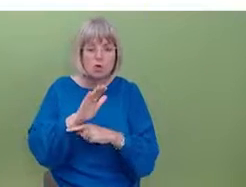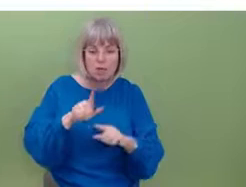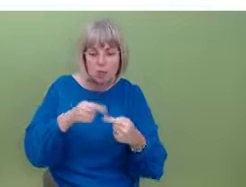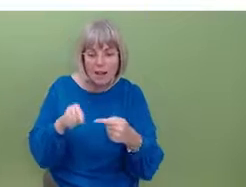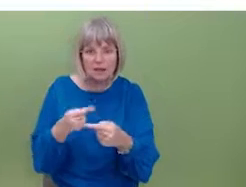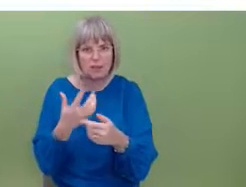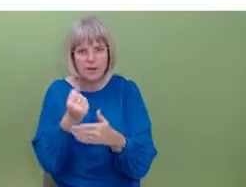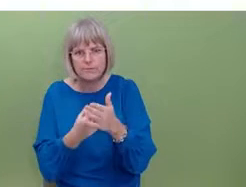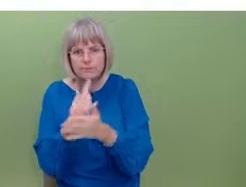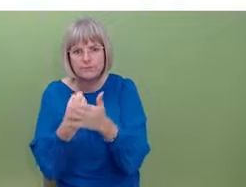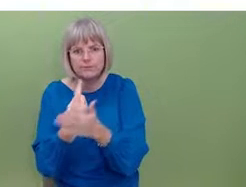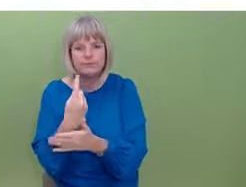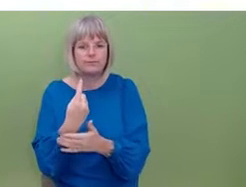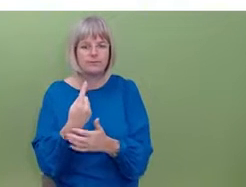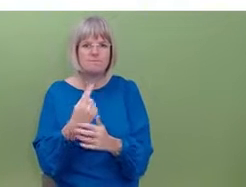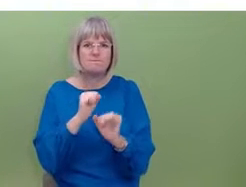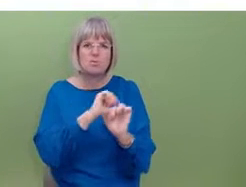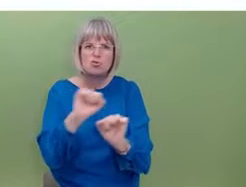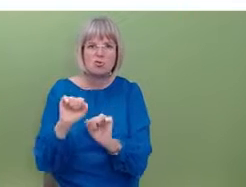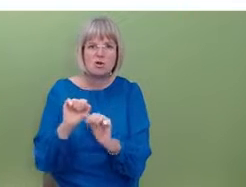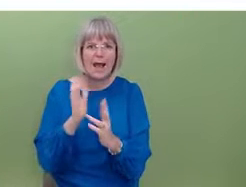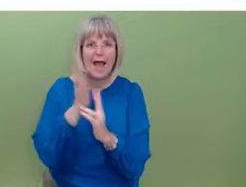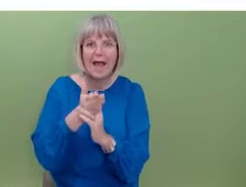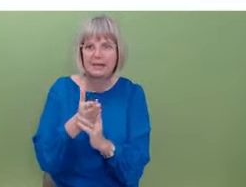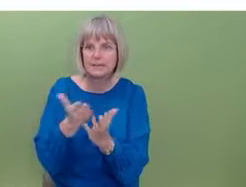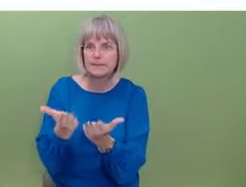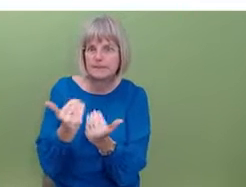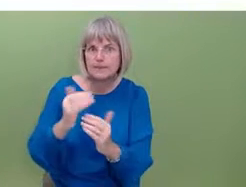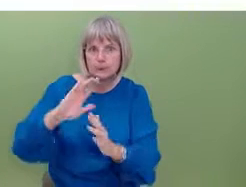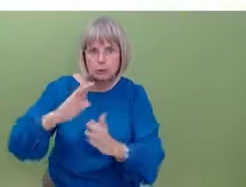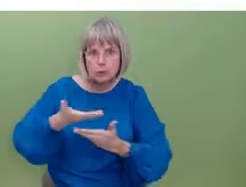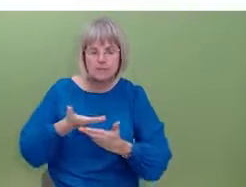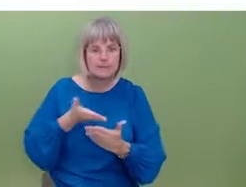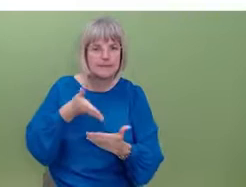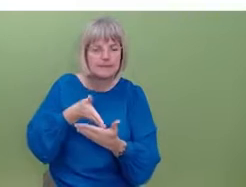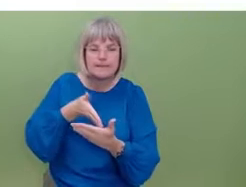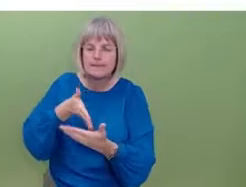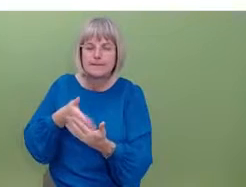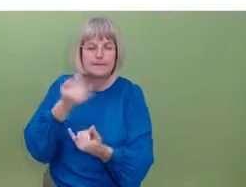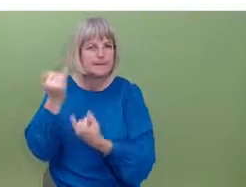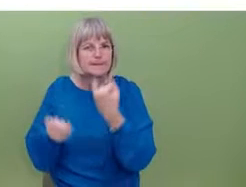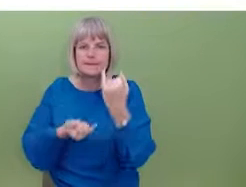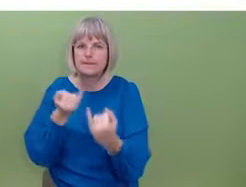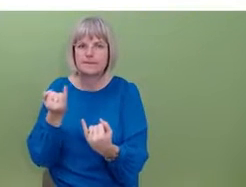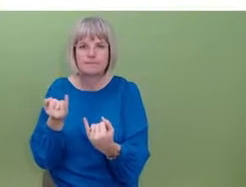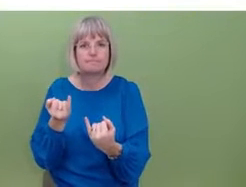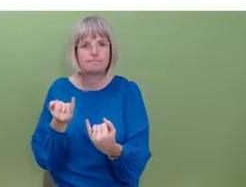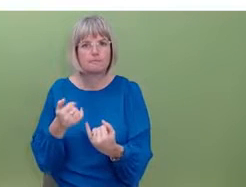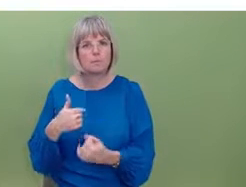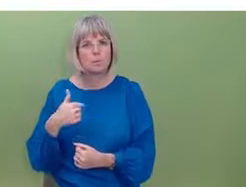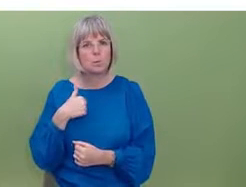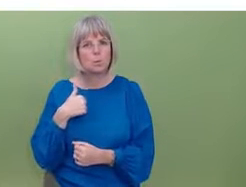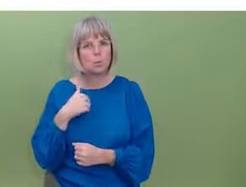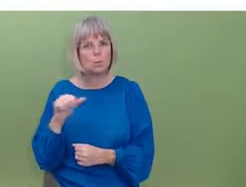in terms of accessing services that indicate that we should be